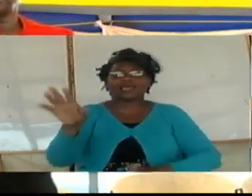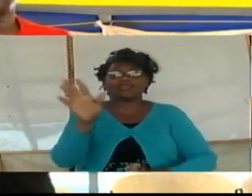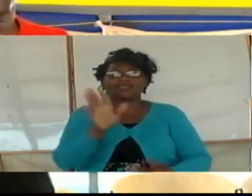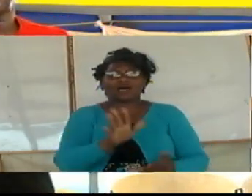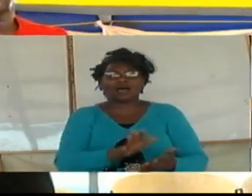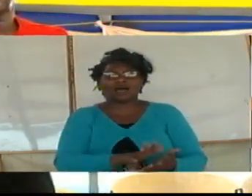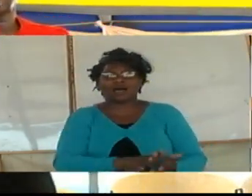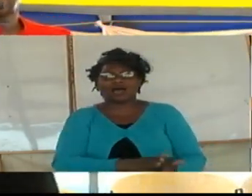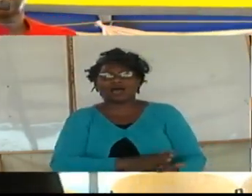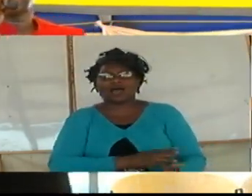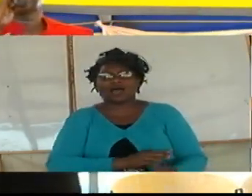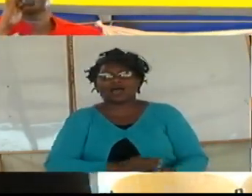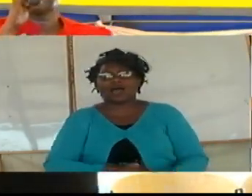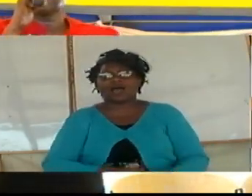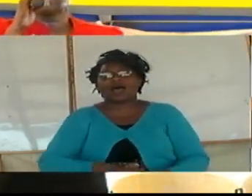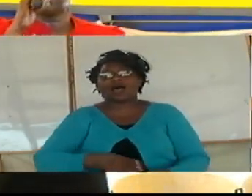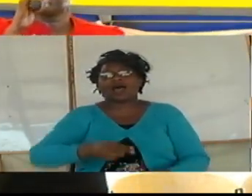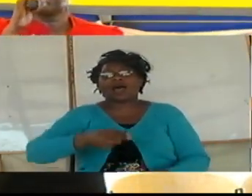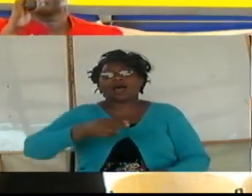in the